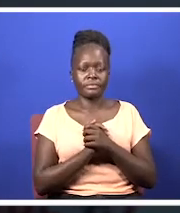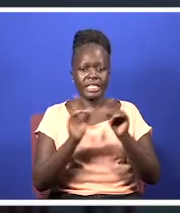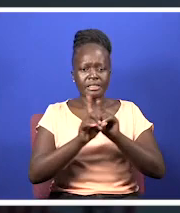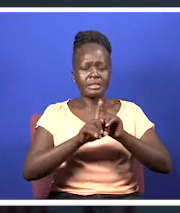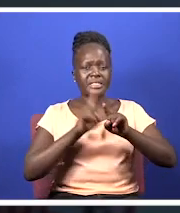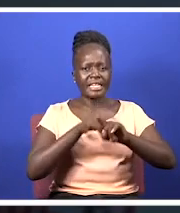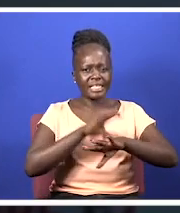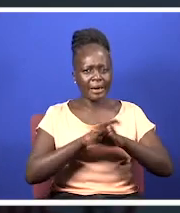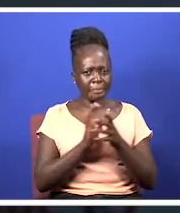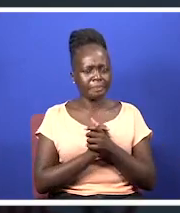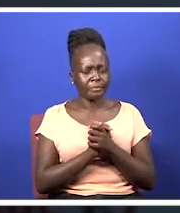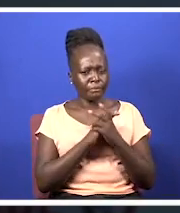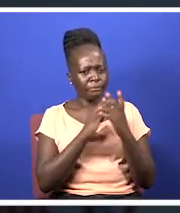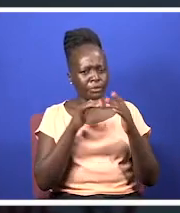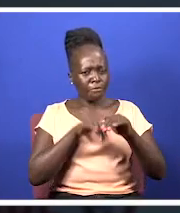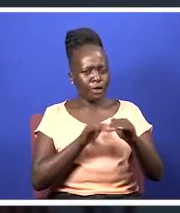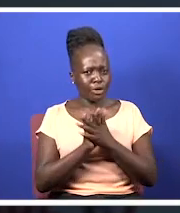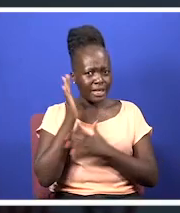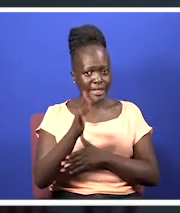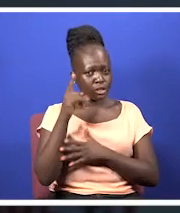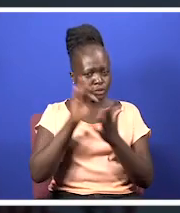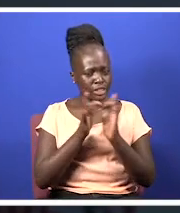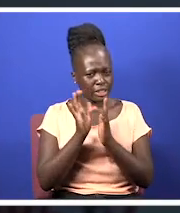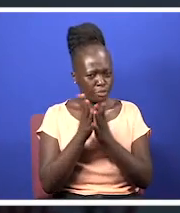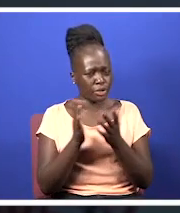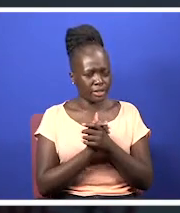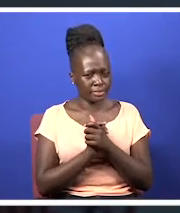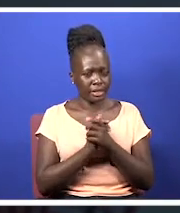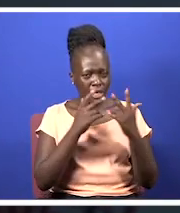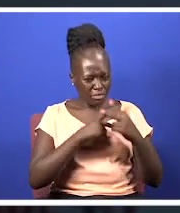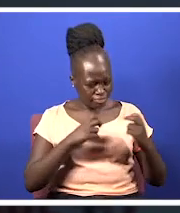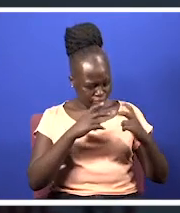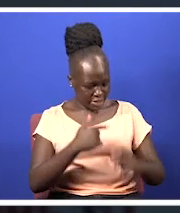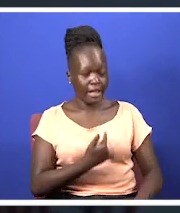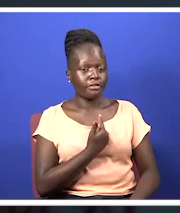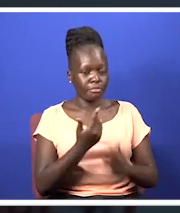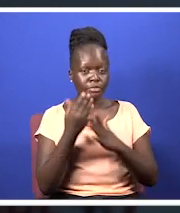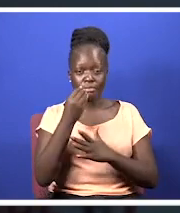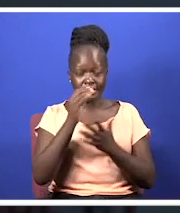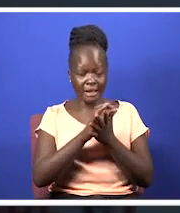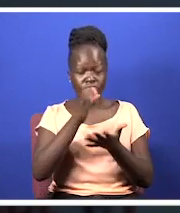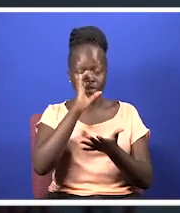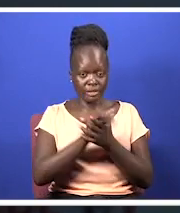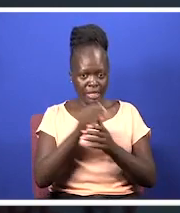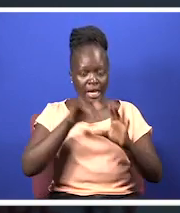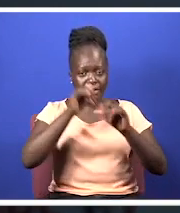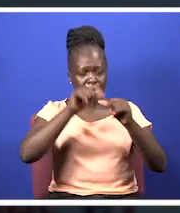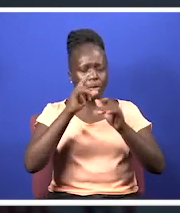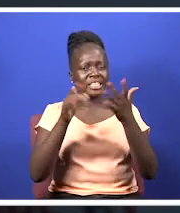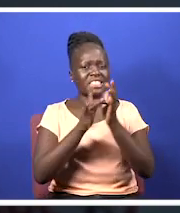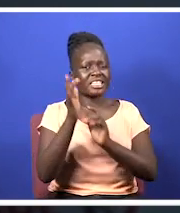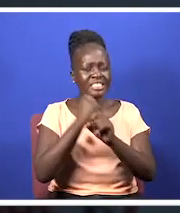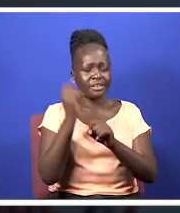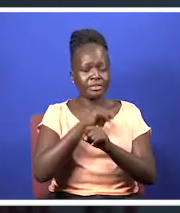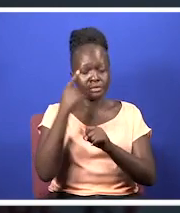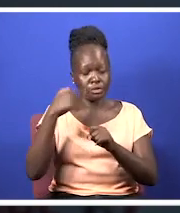As we take time to follow the direction of this scripture, to examine ourselves in remembrance of what Jesus has done